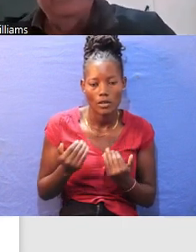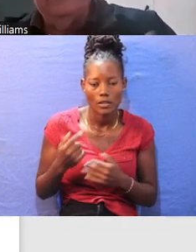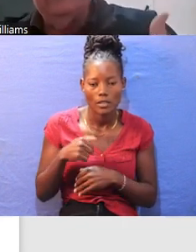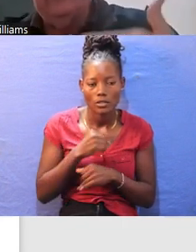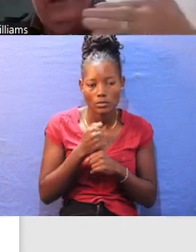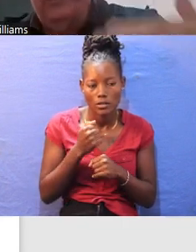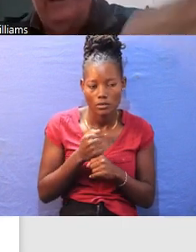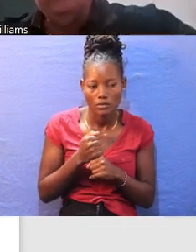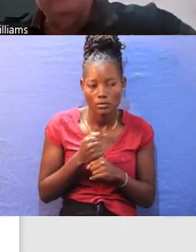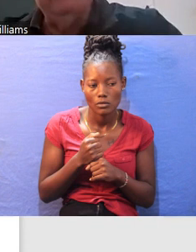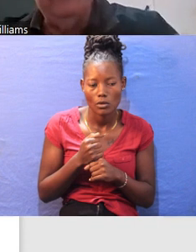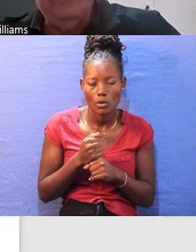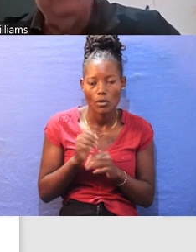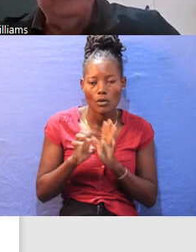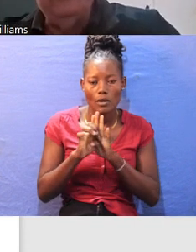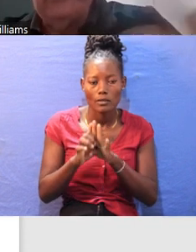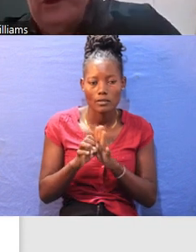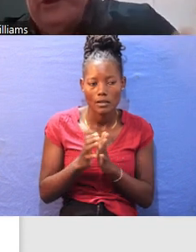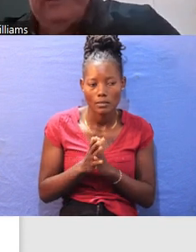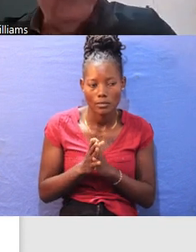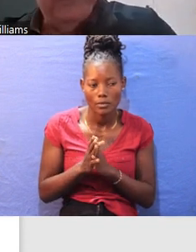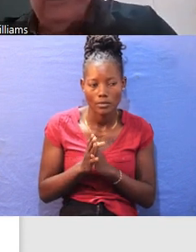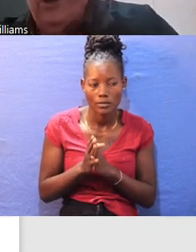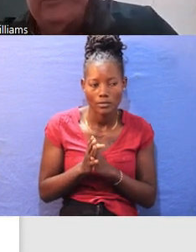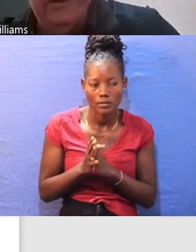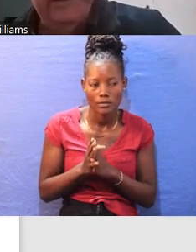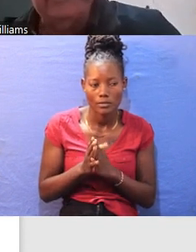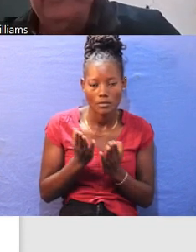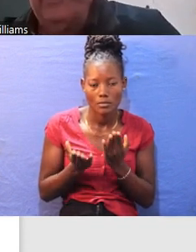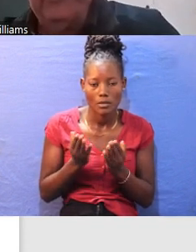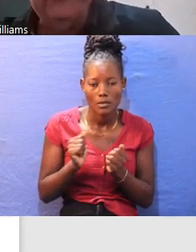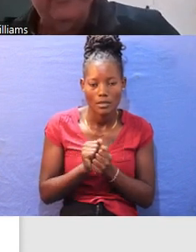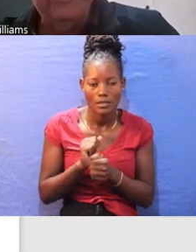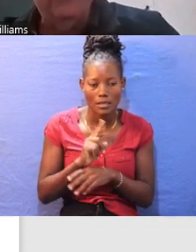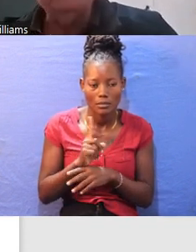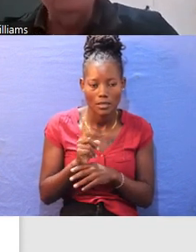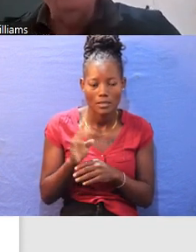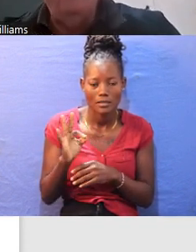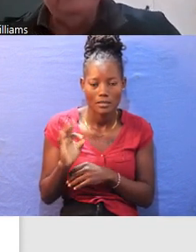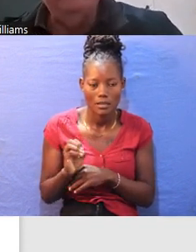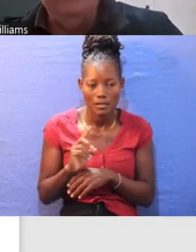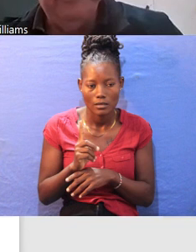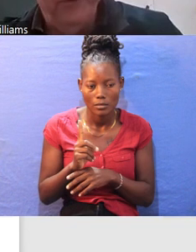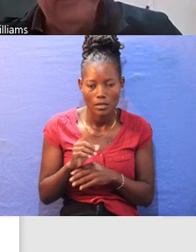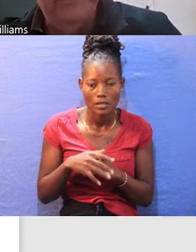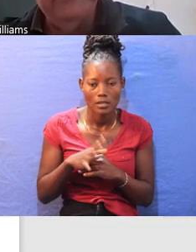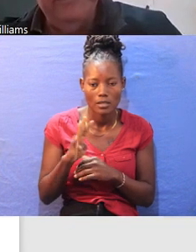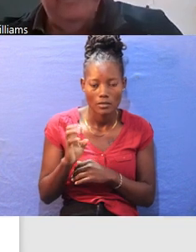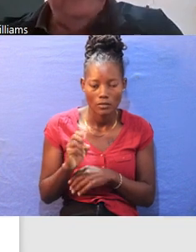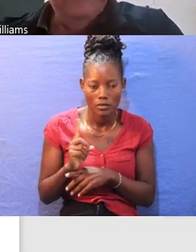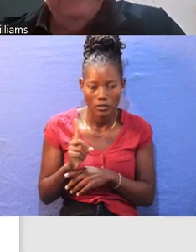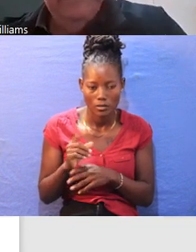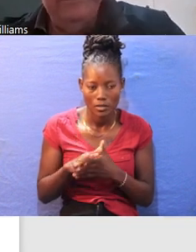be acceleration, maybe 10 meters, 30, 40 yards. American football uses 40 yards, whatever your sport